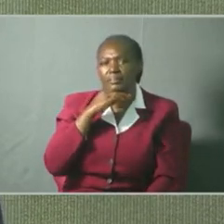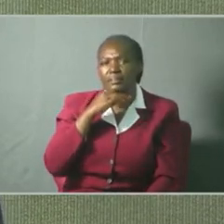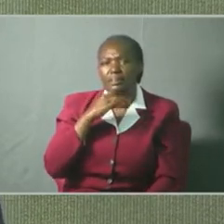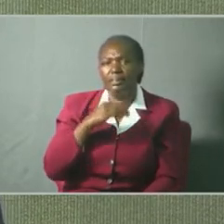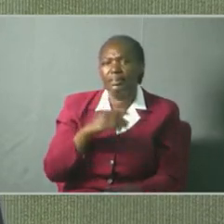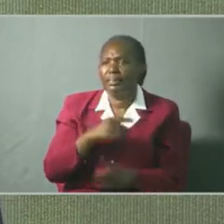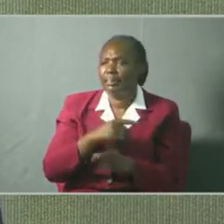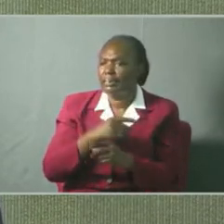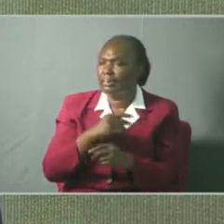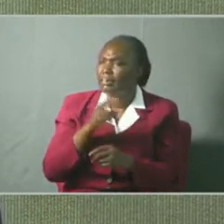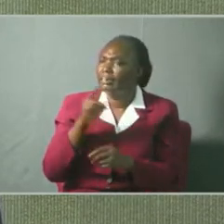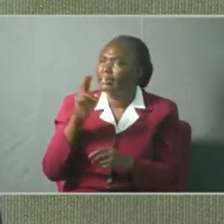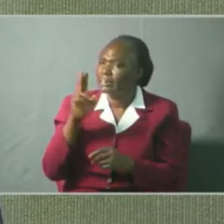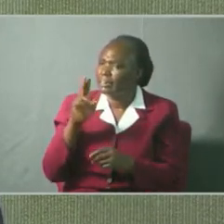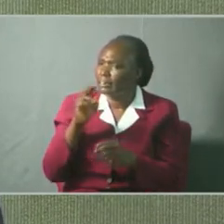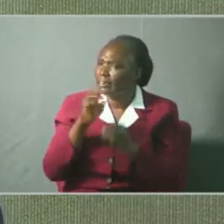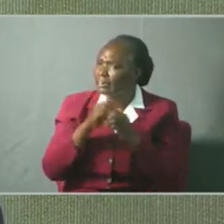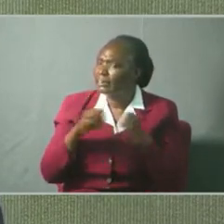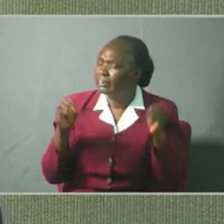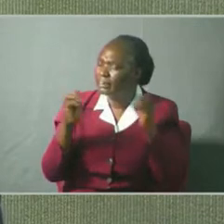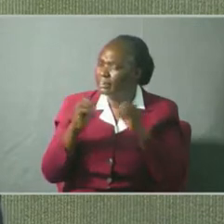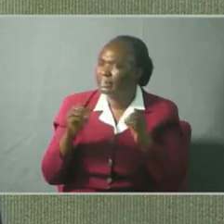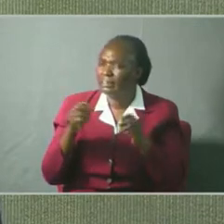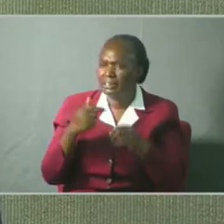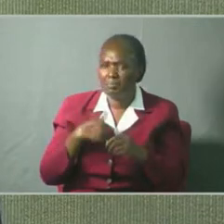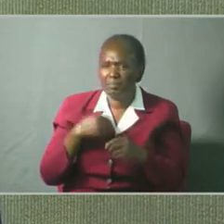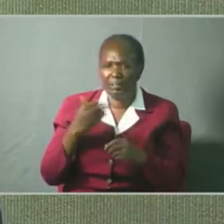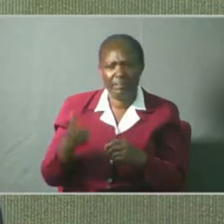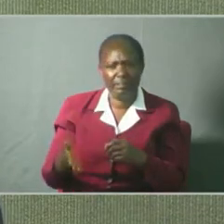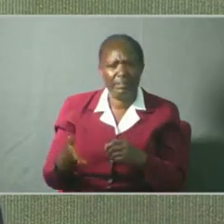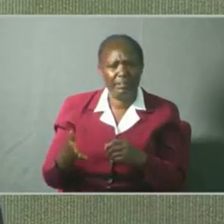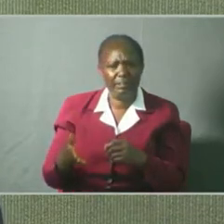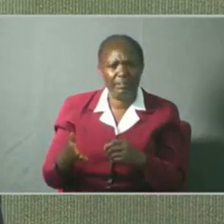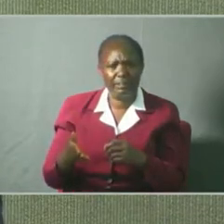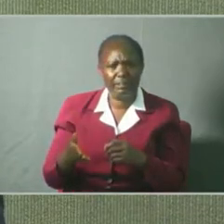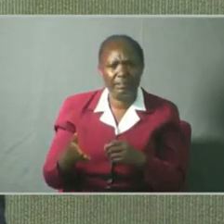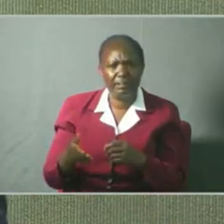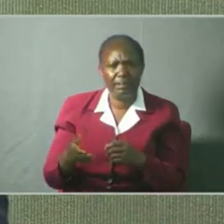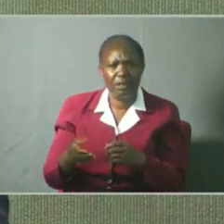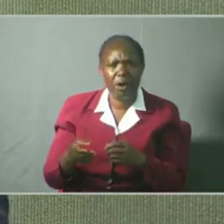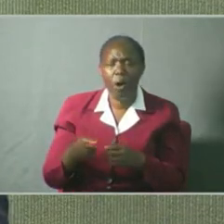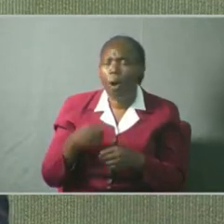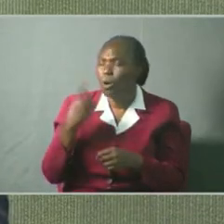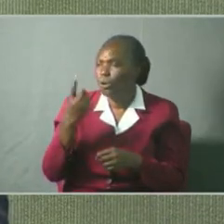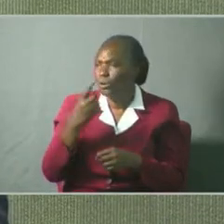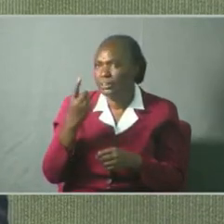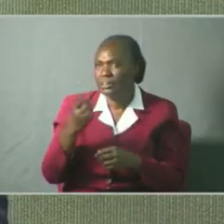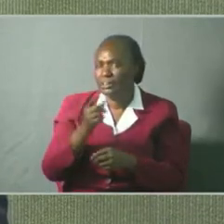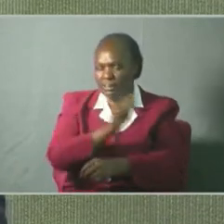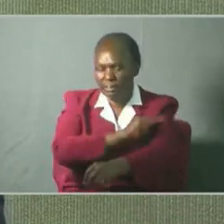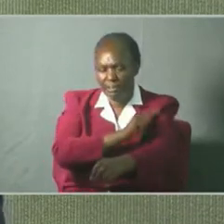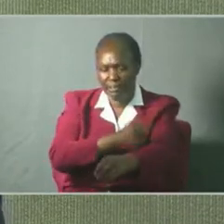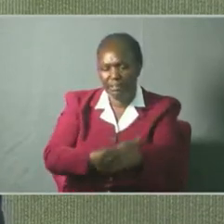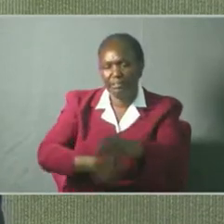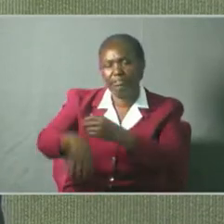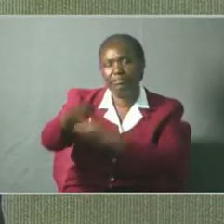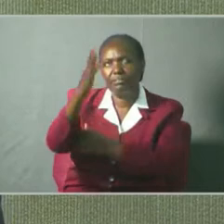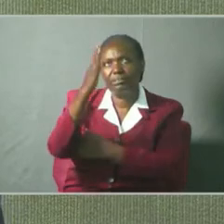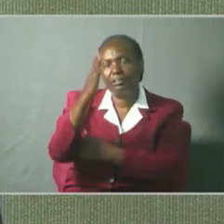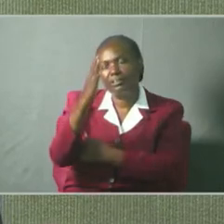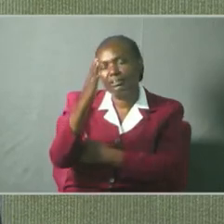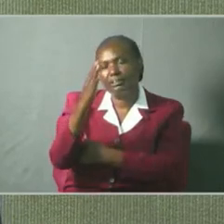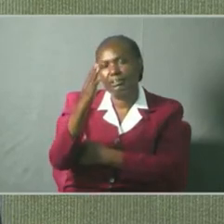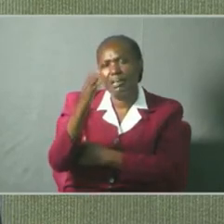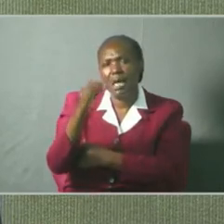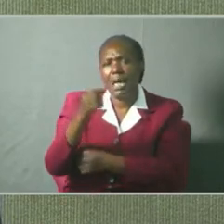There's nothing that I deserve to be here more than him. It's only by the grace of God that we are here.